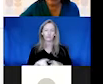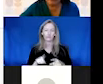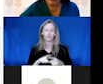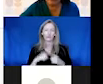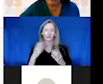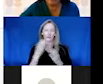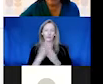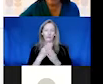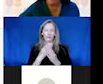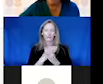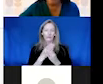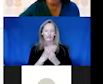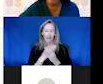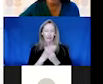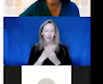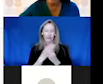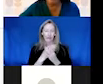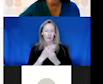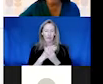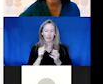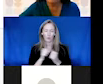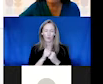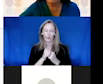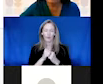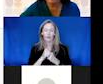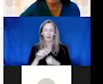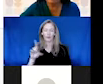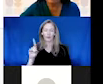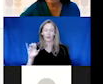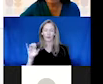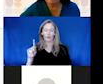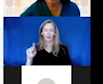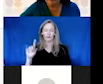says desktop with all those files, and then